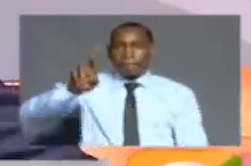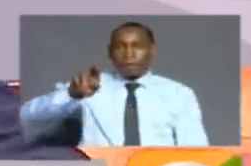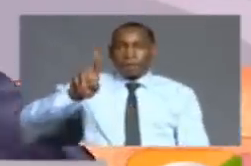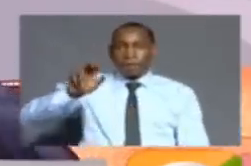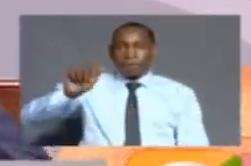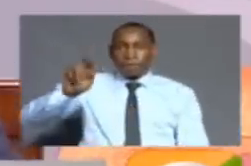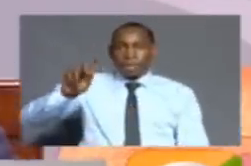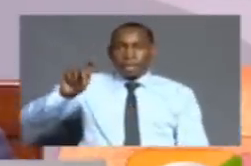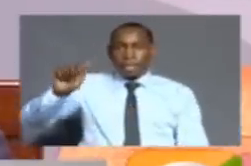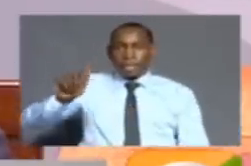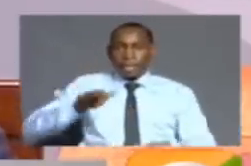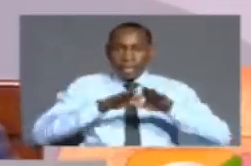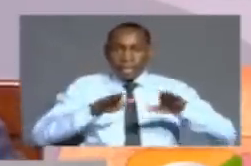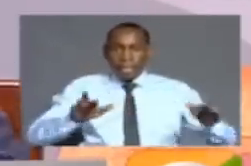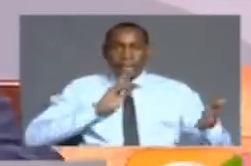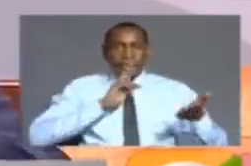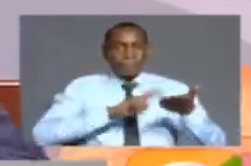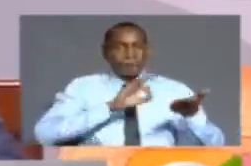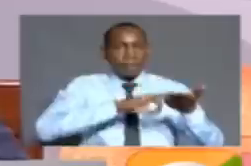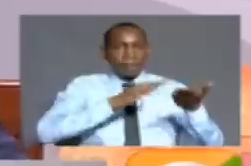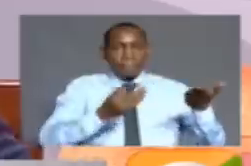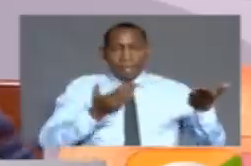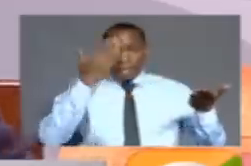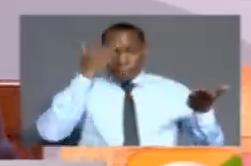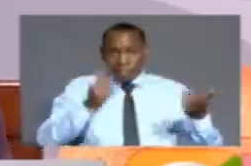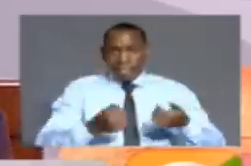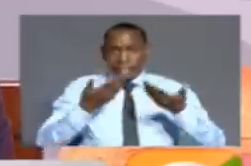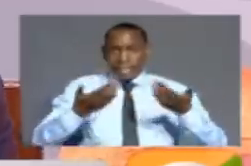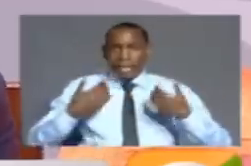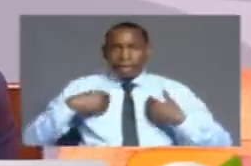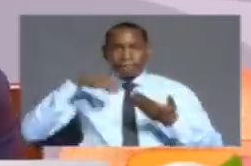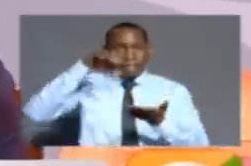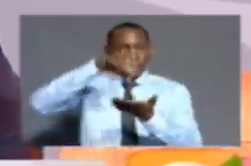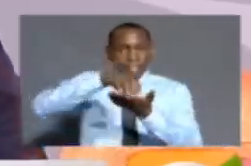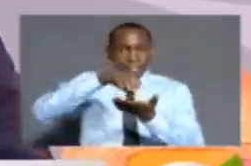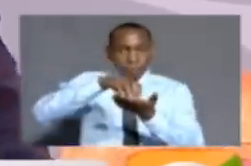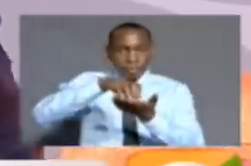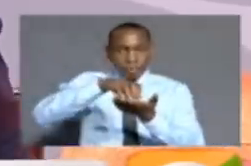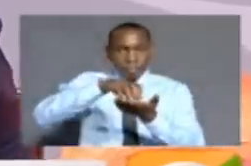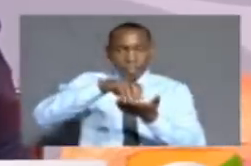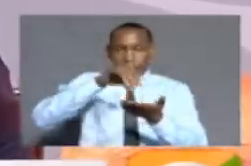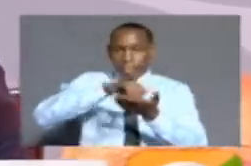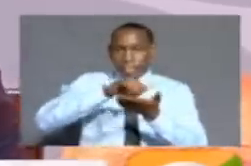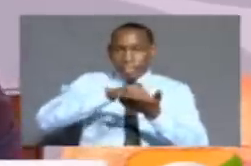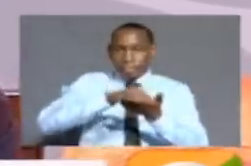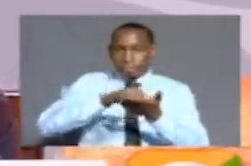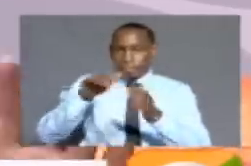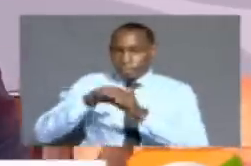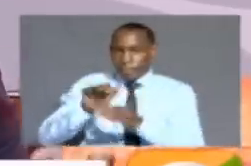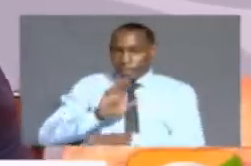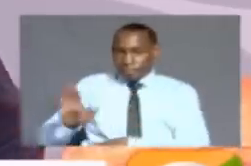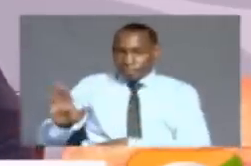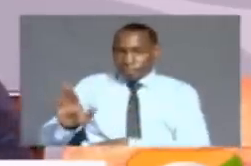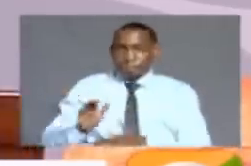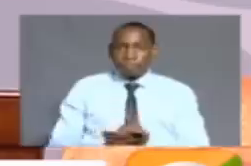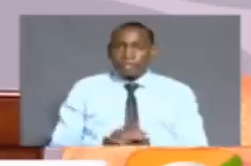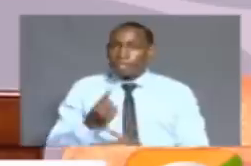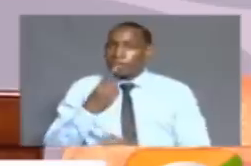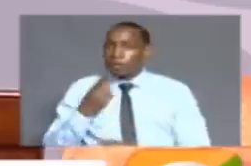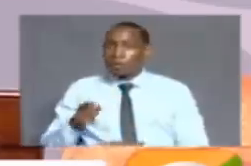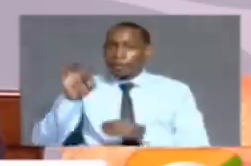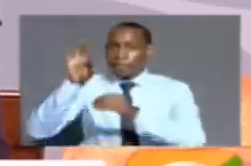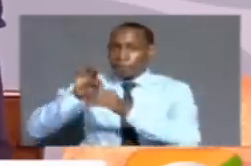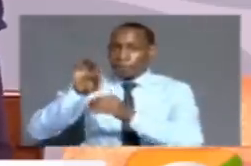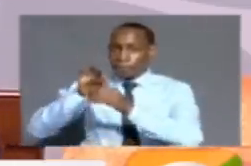failed. Because you know what? Right now, we're in a situation where these guys are told, vote this